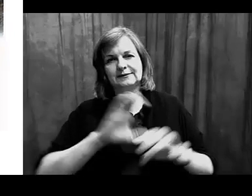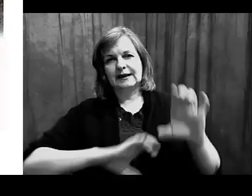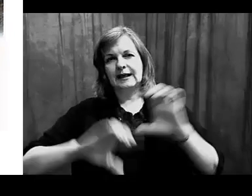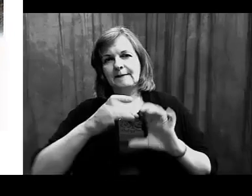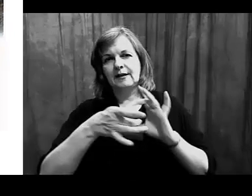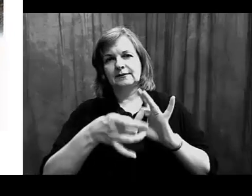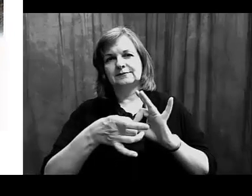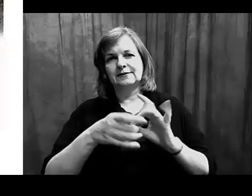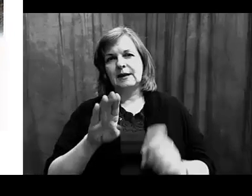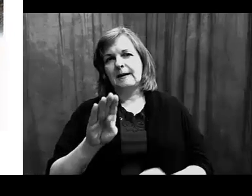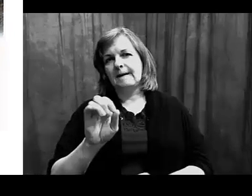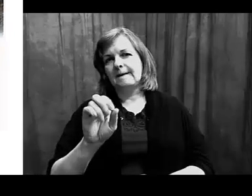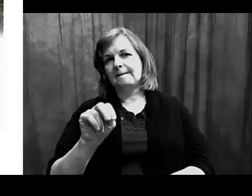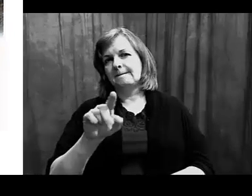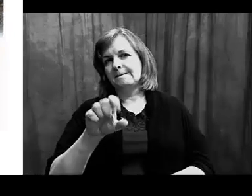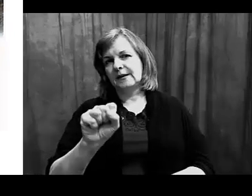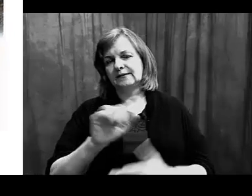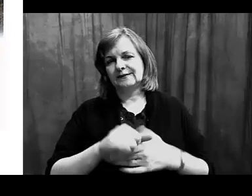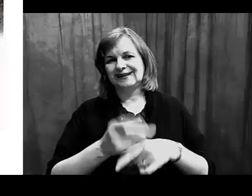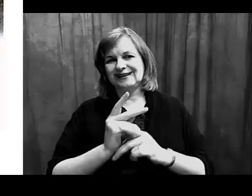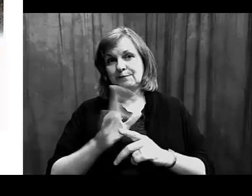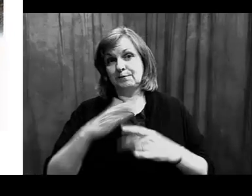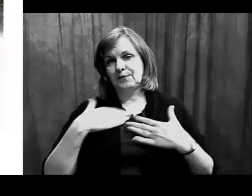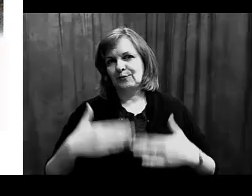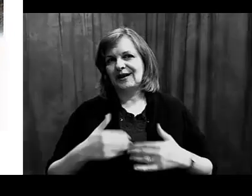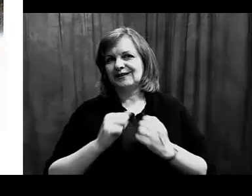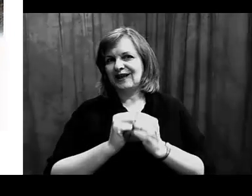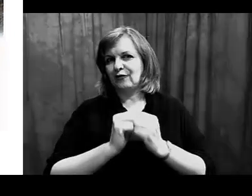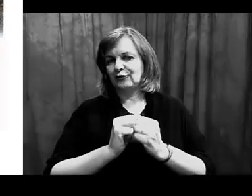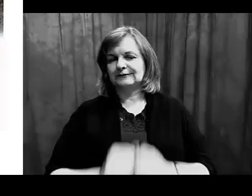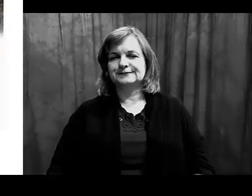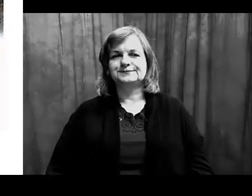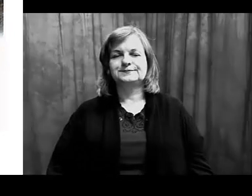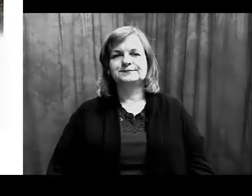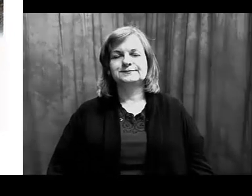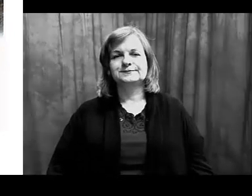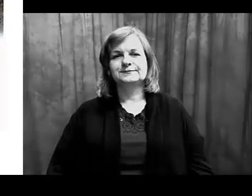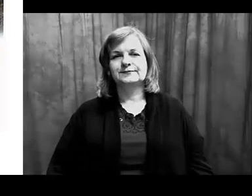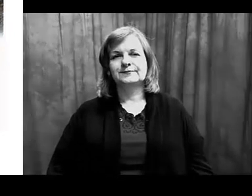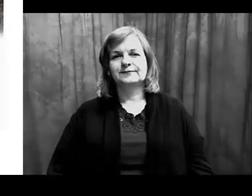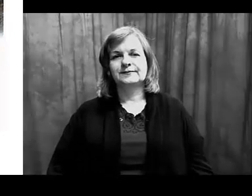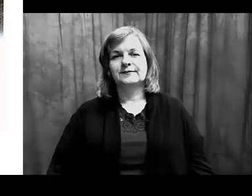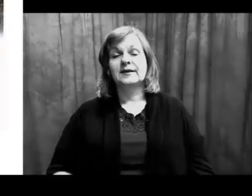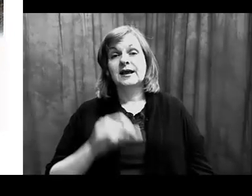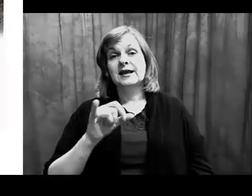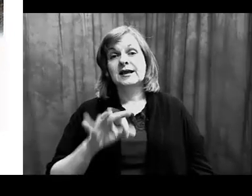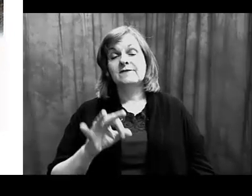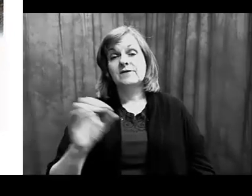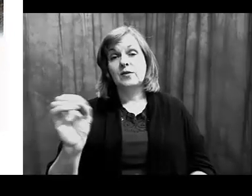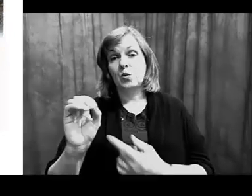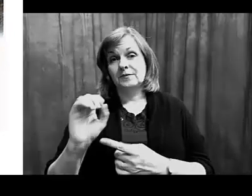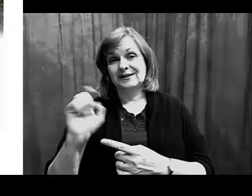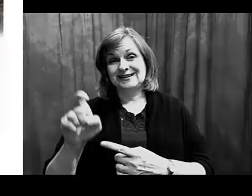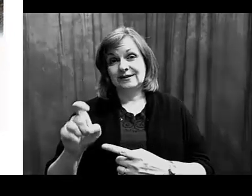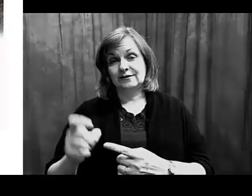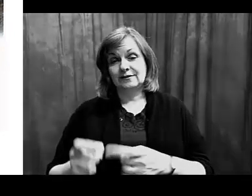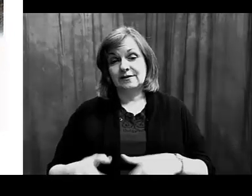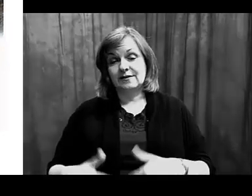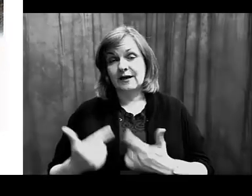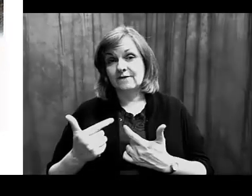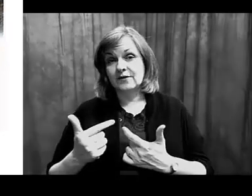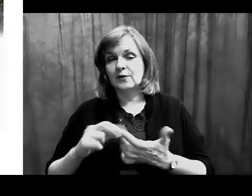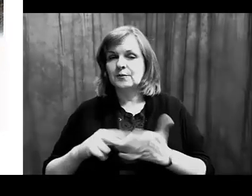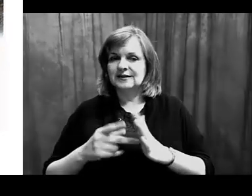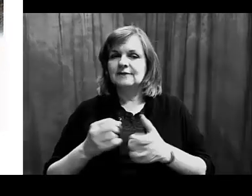the chemical bonds that hold you together. We have to think about if the organisms are going to survive, they have